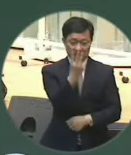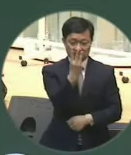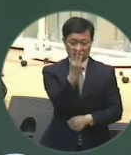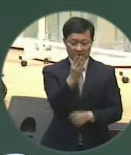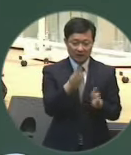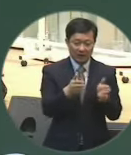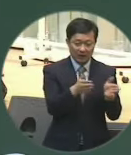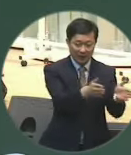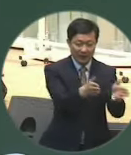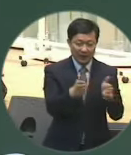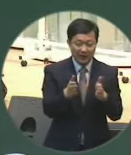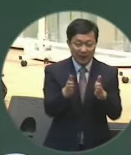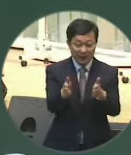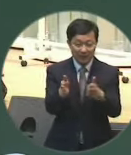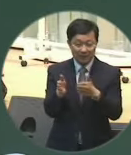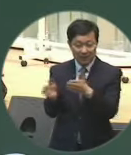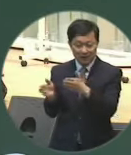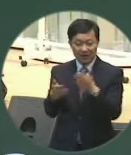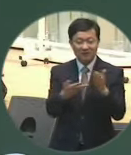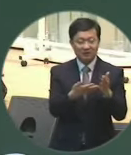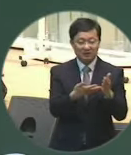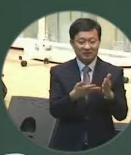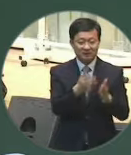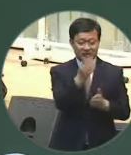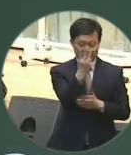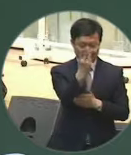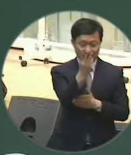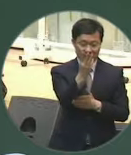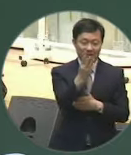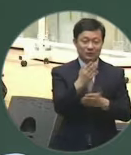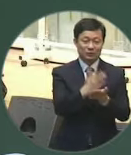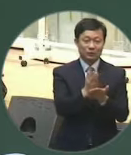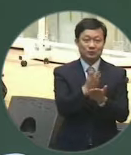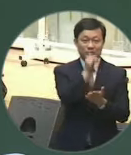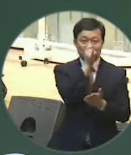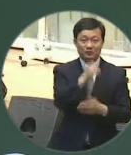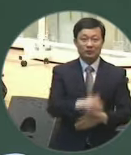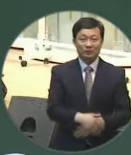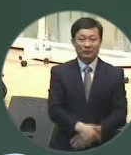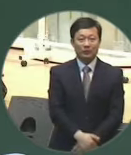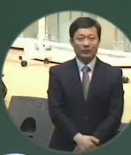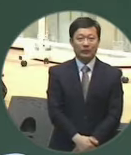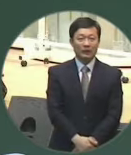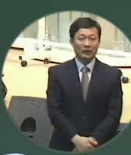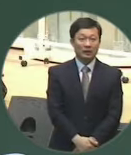that religious authority there are three types of religious authority.